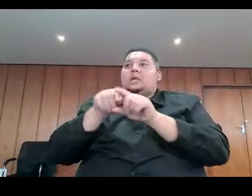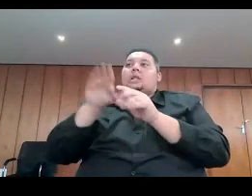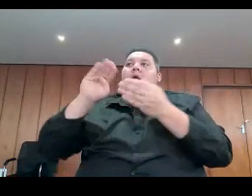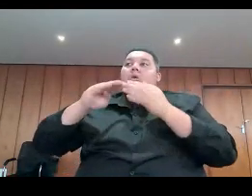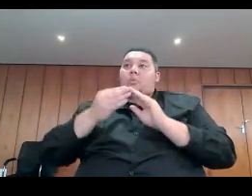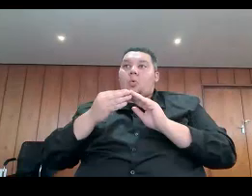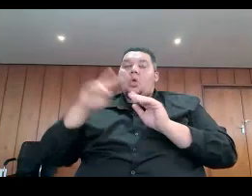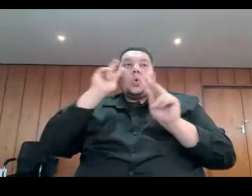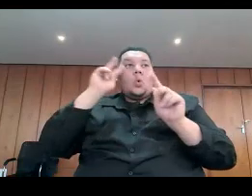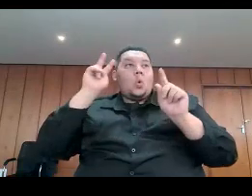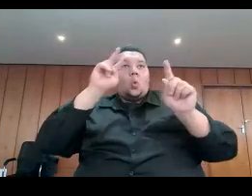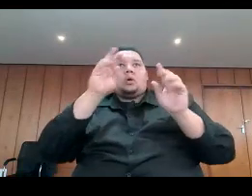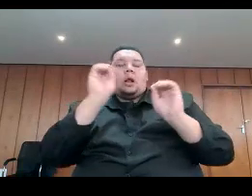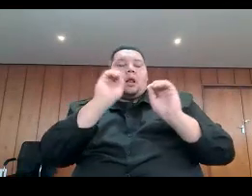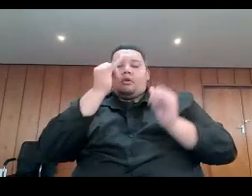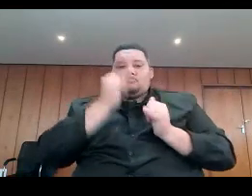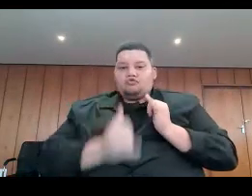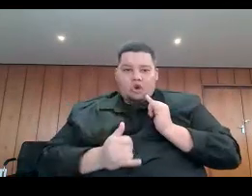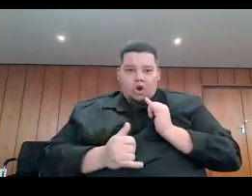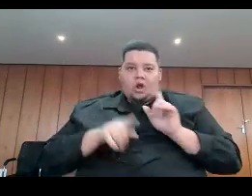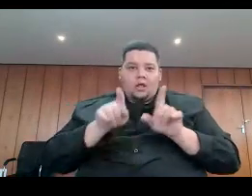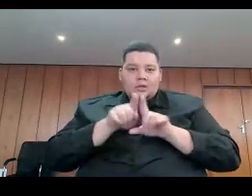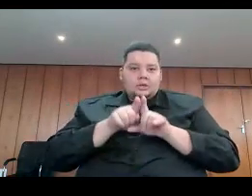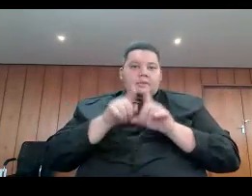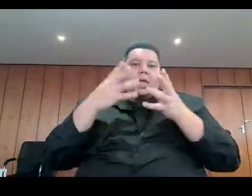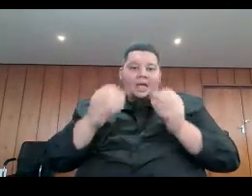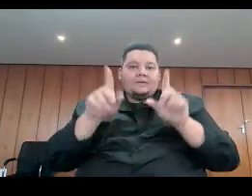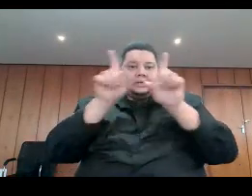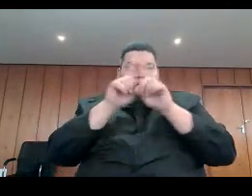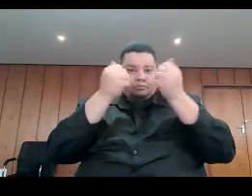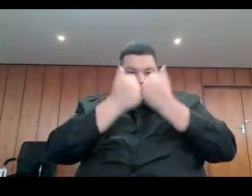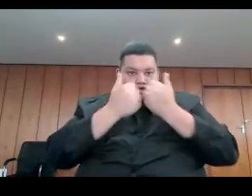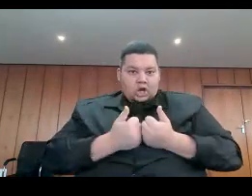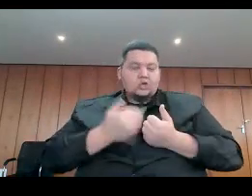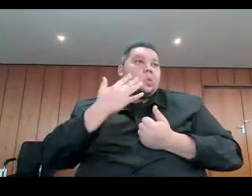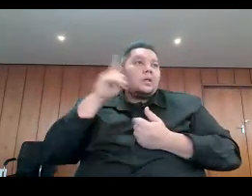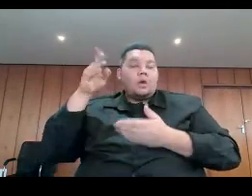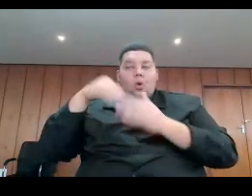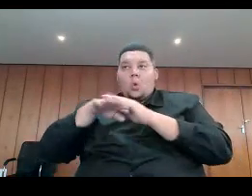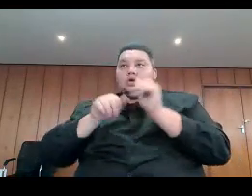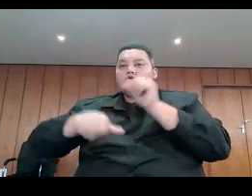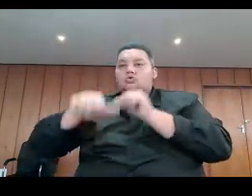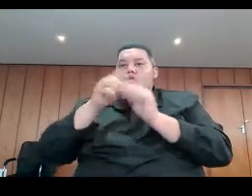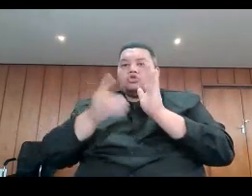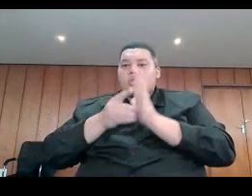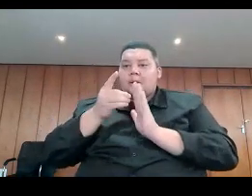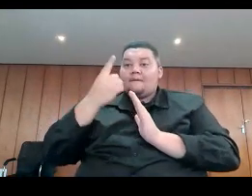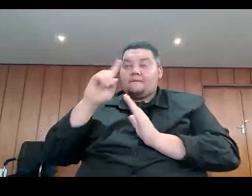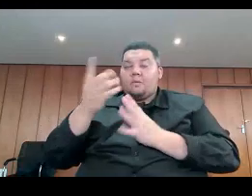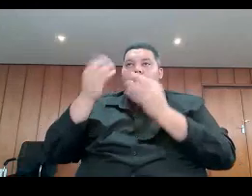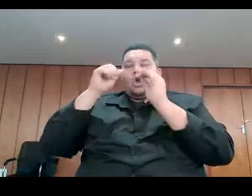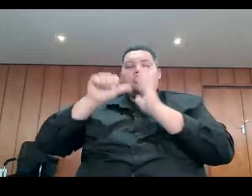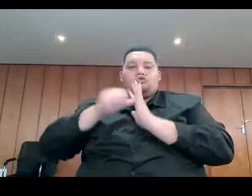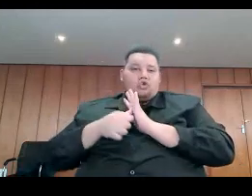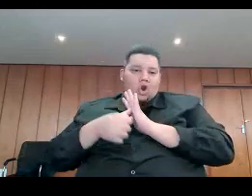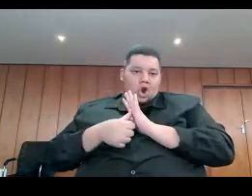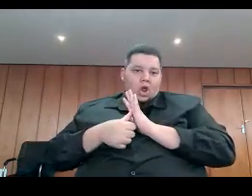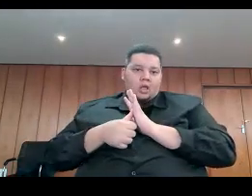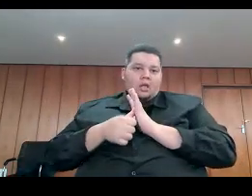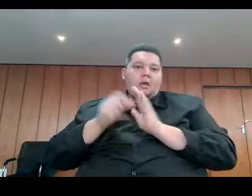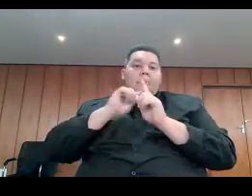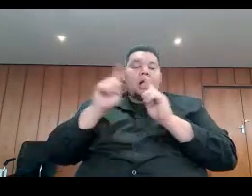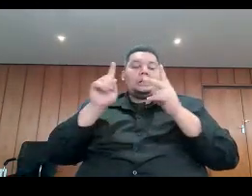look as if nothing is wrong. And they have the very same challenge when they go to social development for their grants. But my more